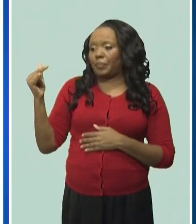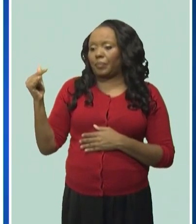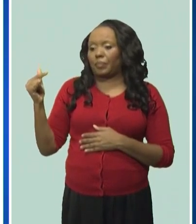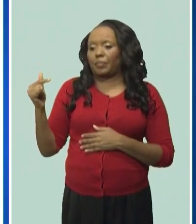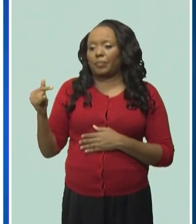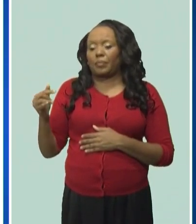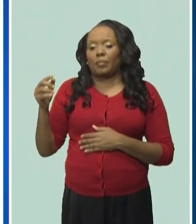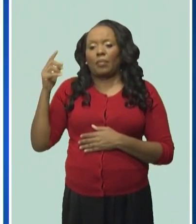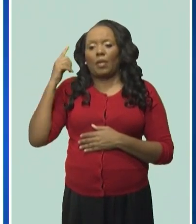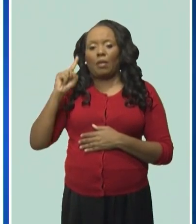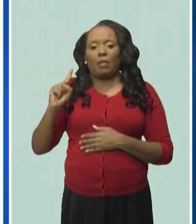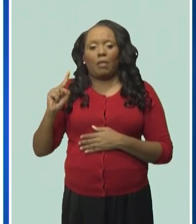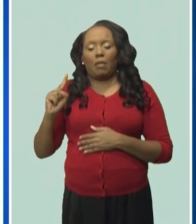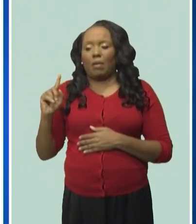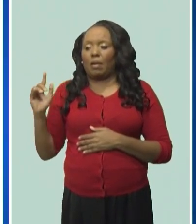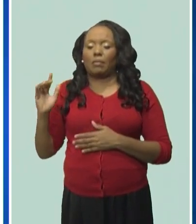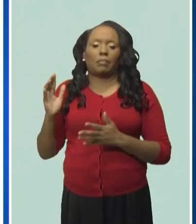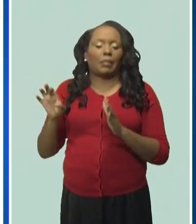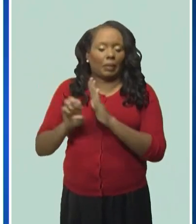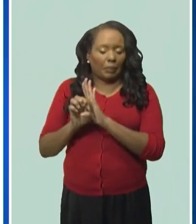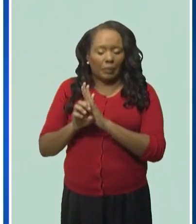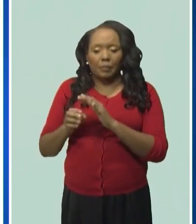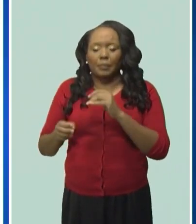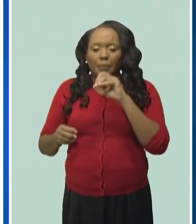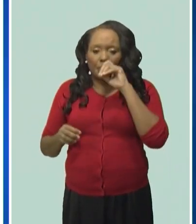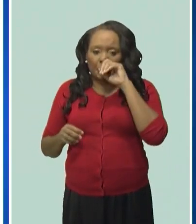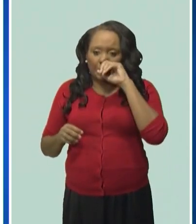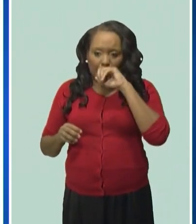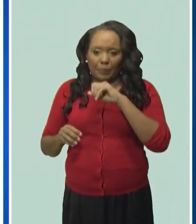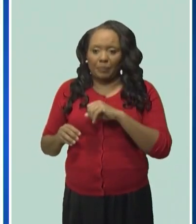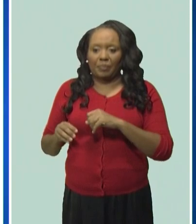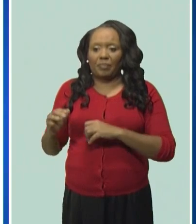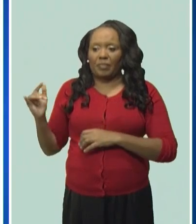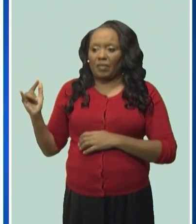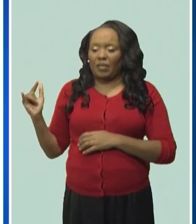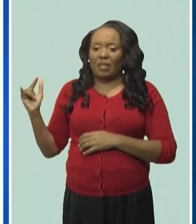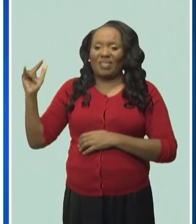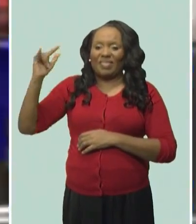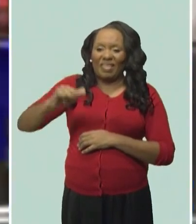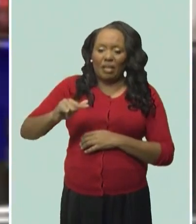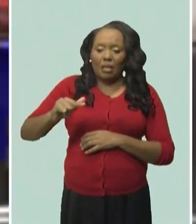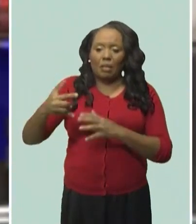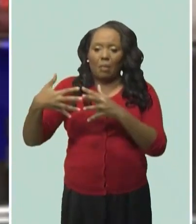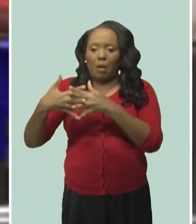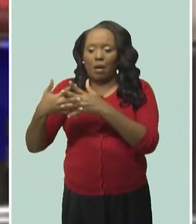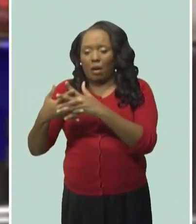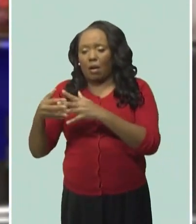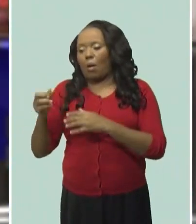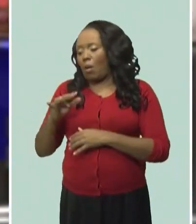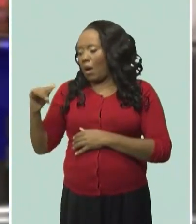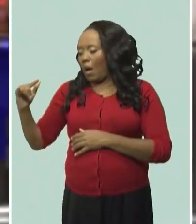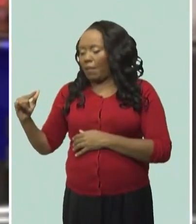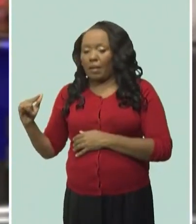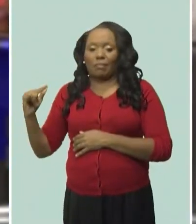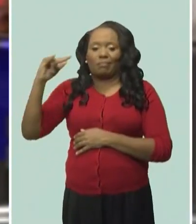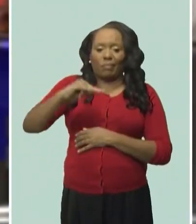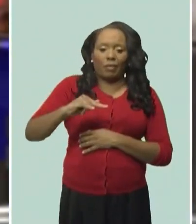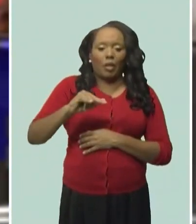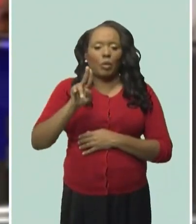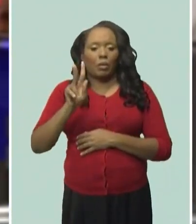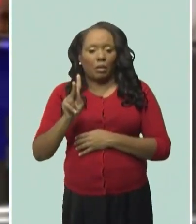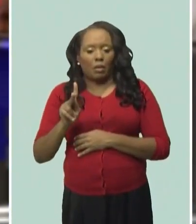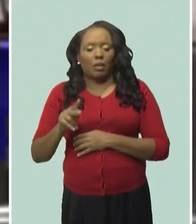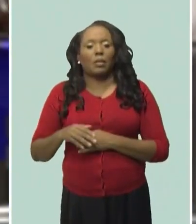the connectivity onwards, for example, connectivity onto the United States or the UK. Also from Parliament, we heard